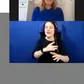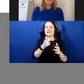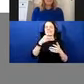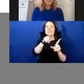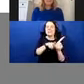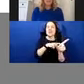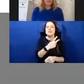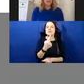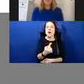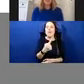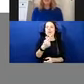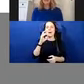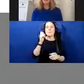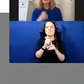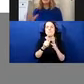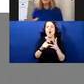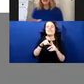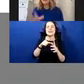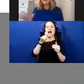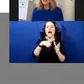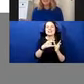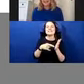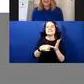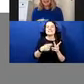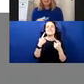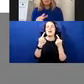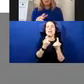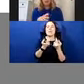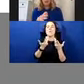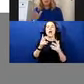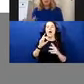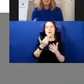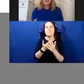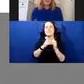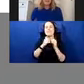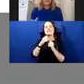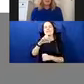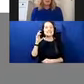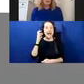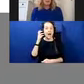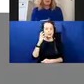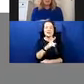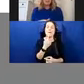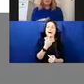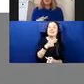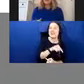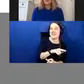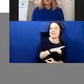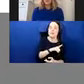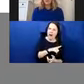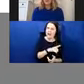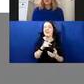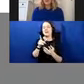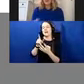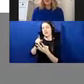on BBC Sounds or wherever you get your podcasts. But the reason I'm mentioning that is also because I think with the exception of our first speaker, we're going to hear